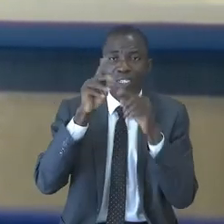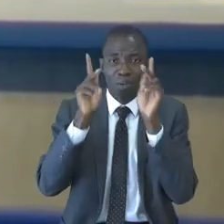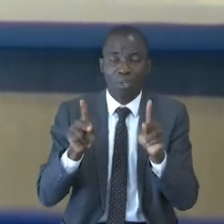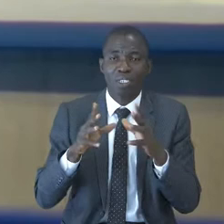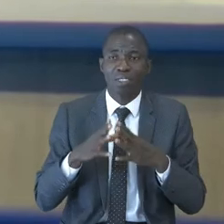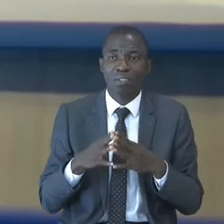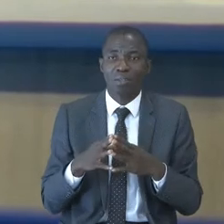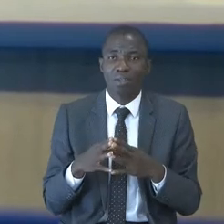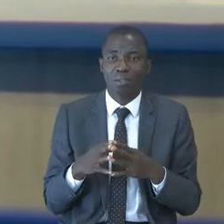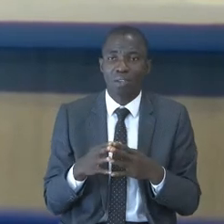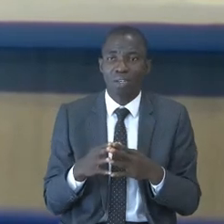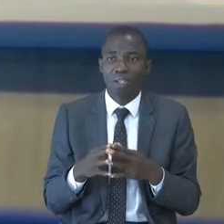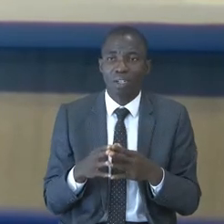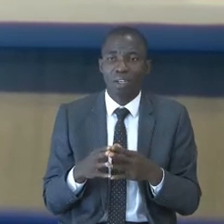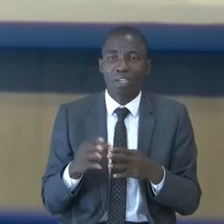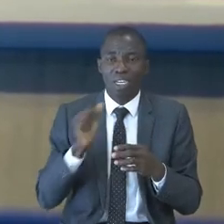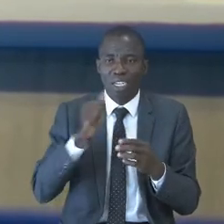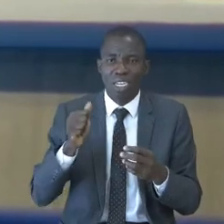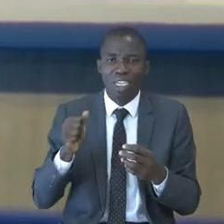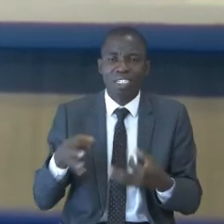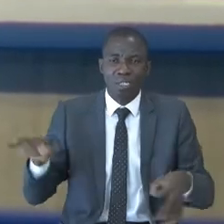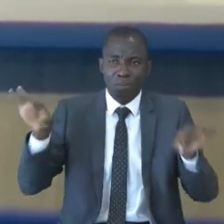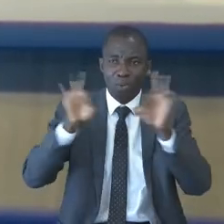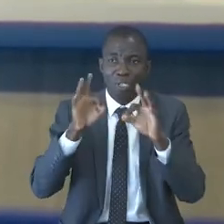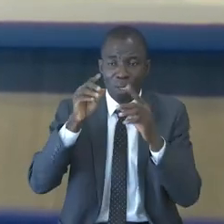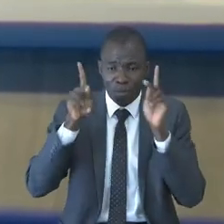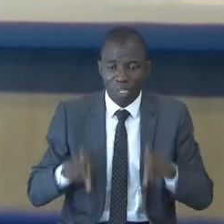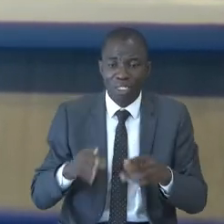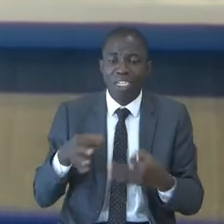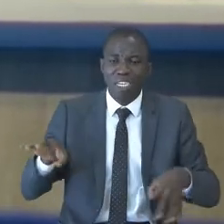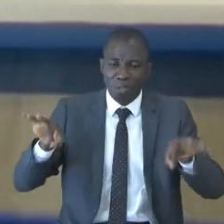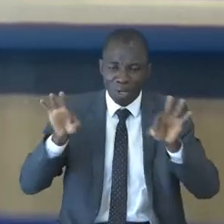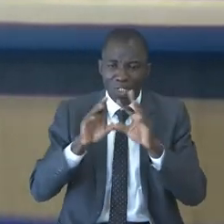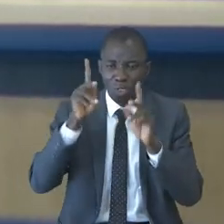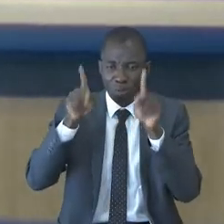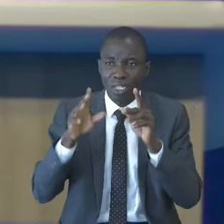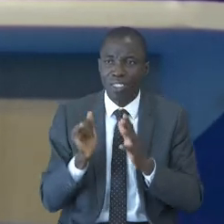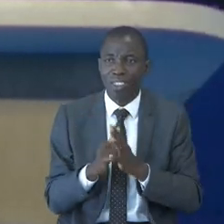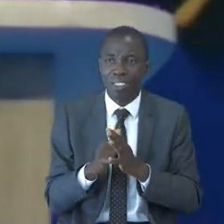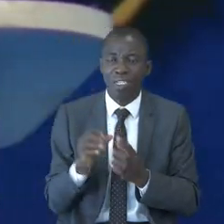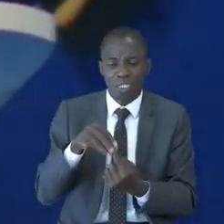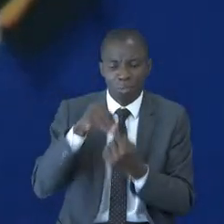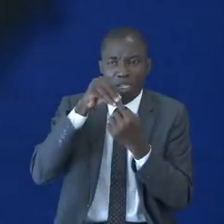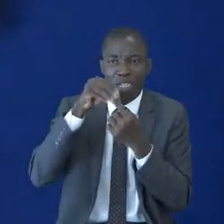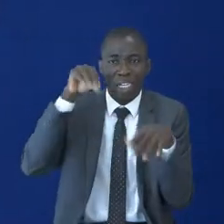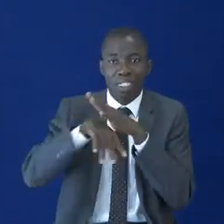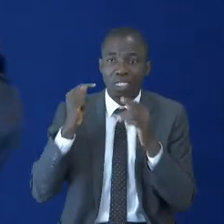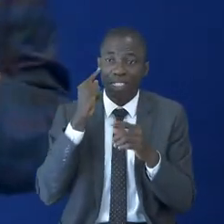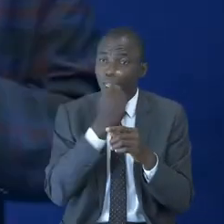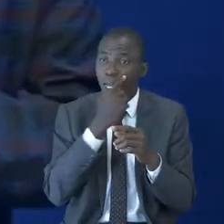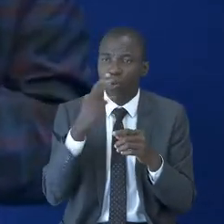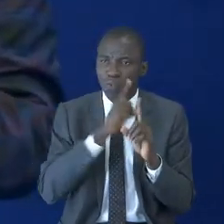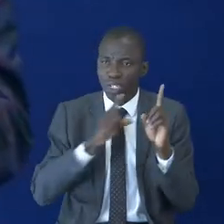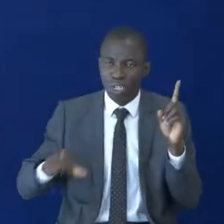person, a valued person, a precious person, peculiar in the sight of the